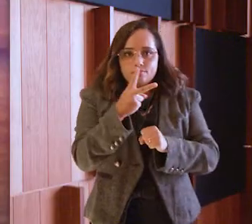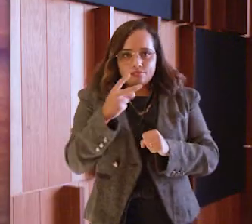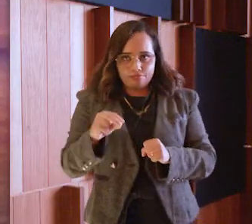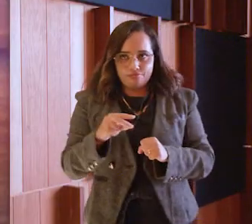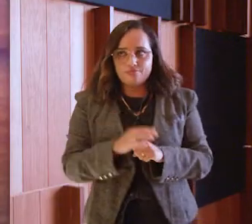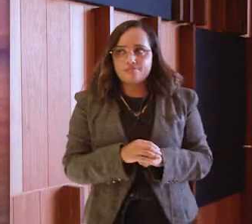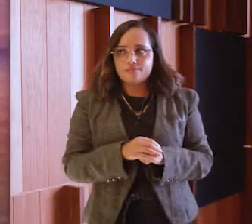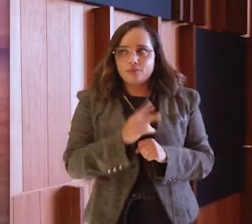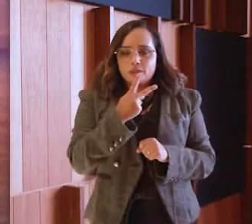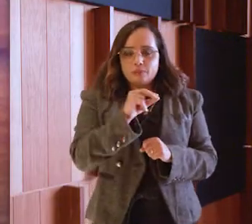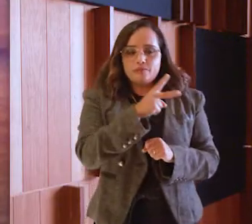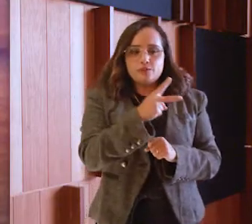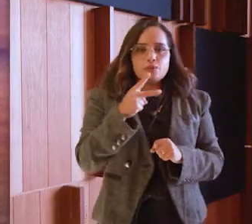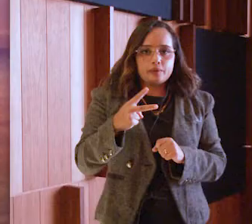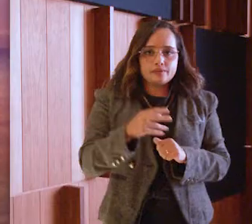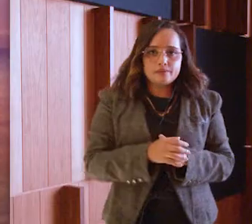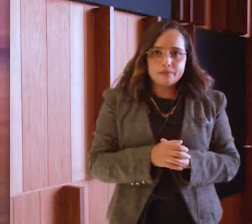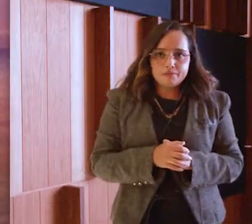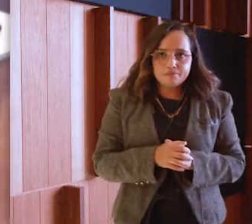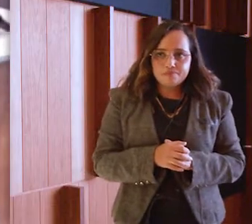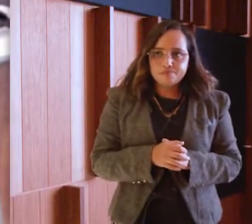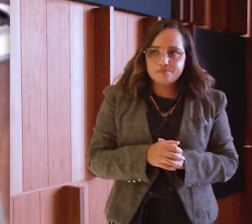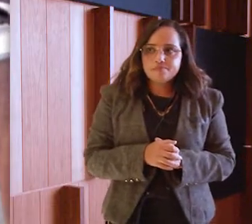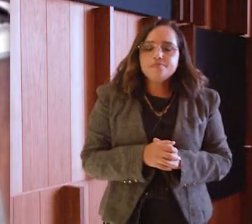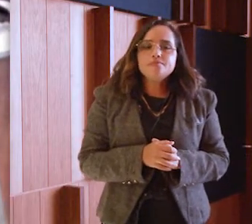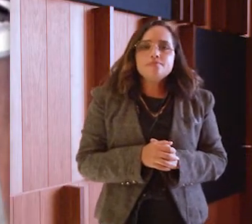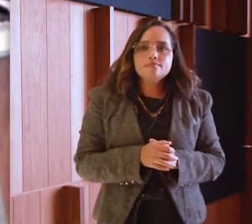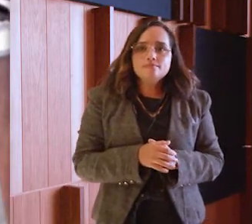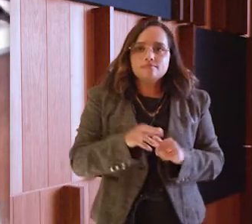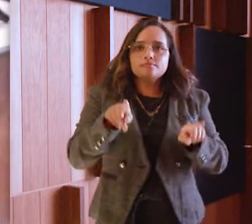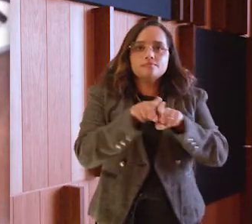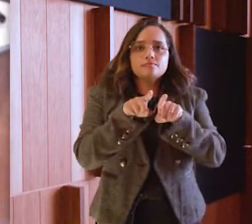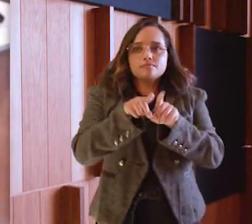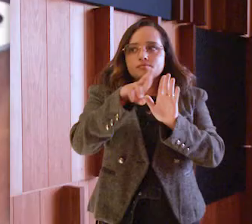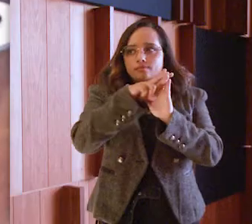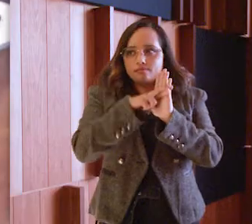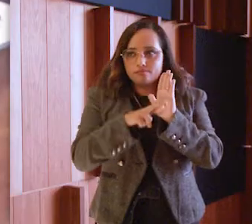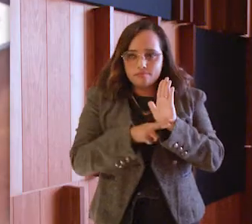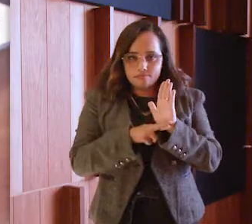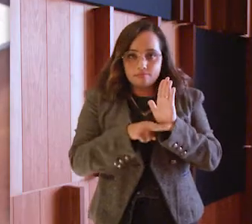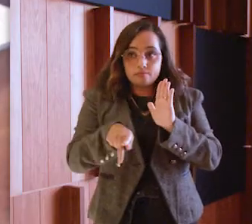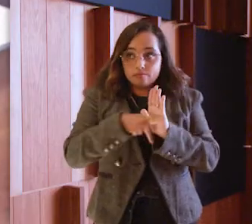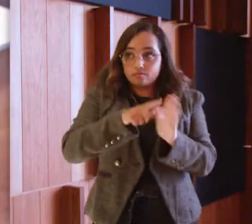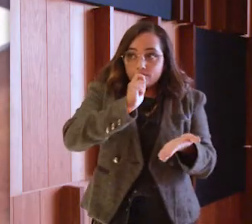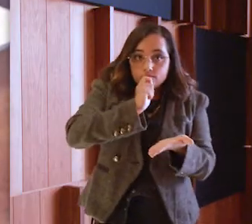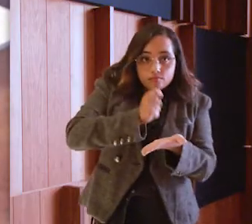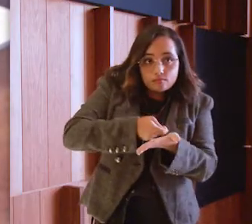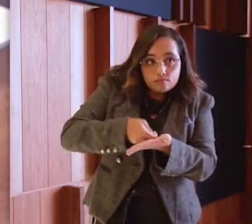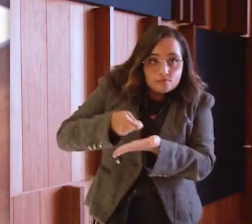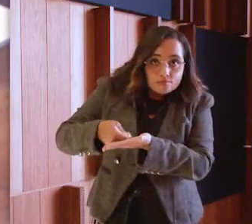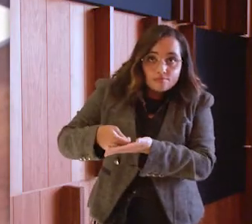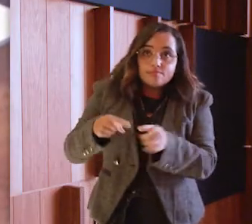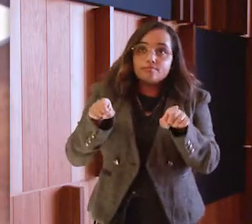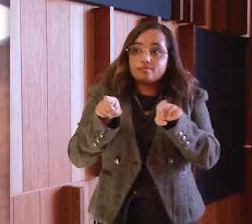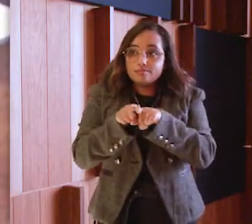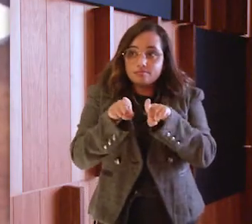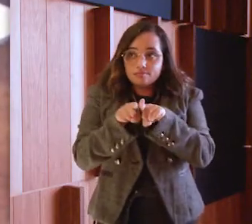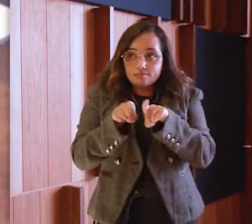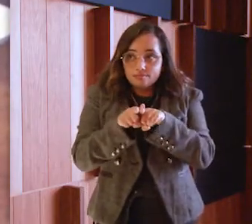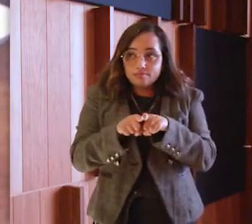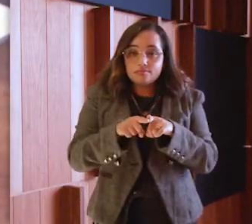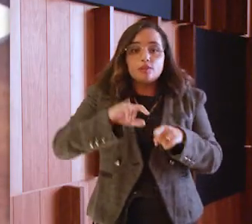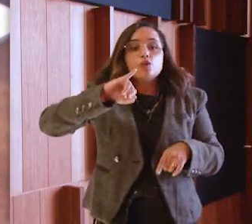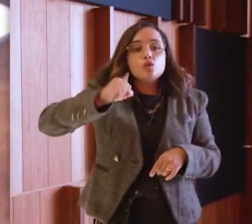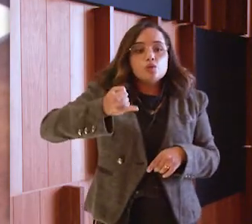a extraterritorial taxation system, allows a subsidiary to collect a top-up